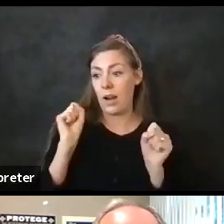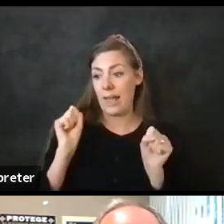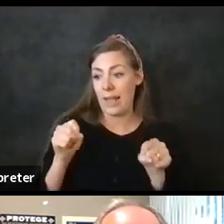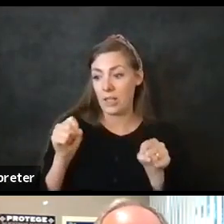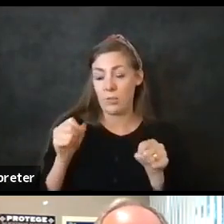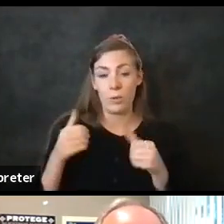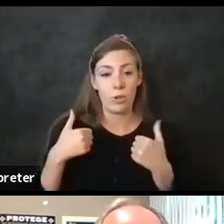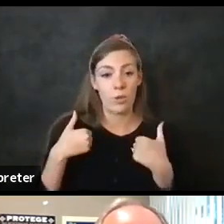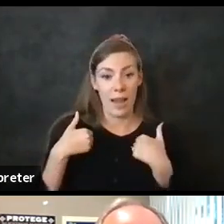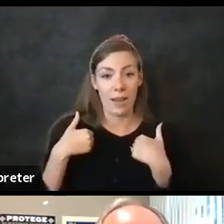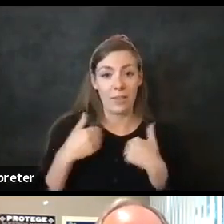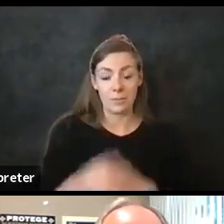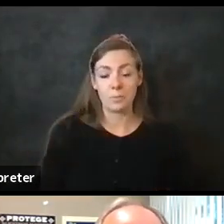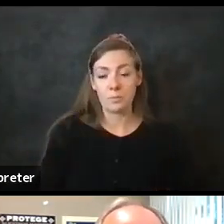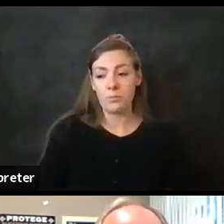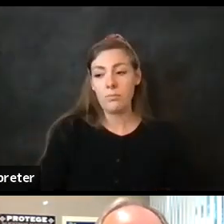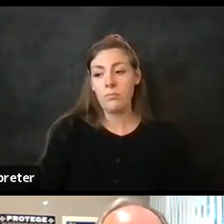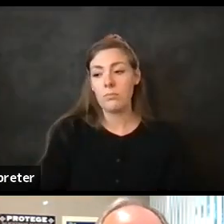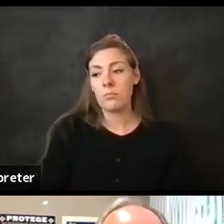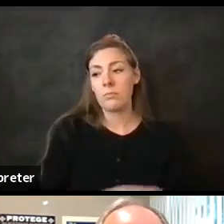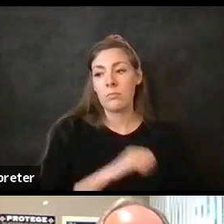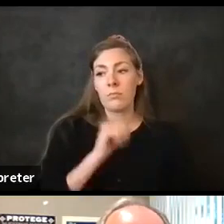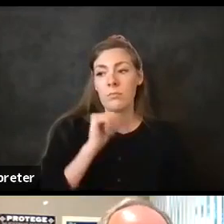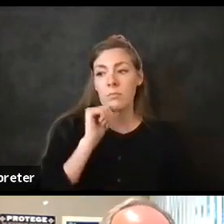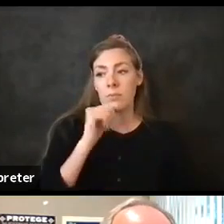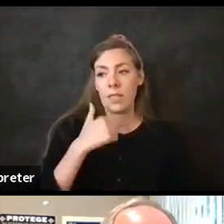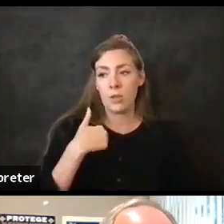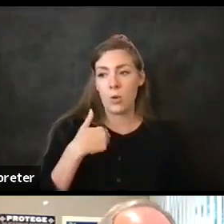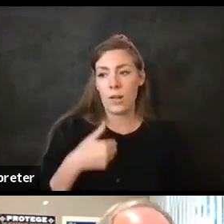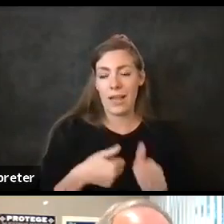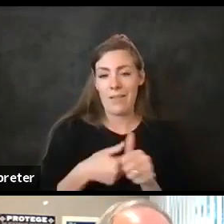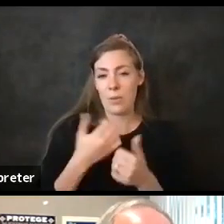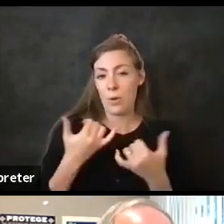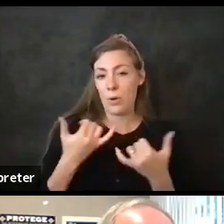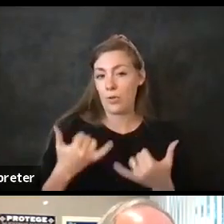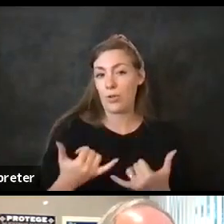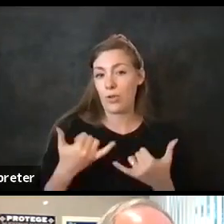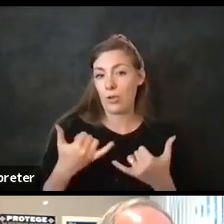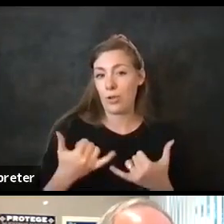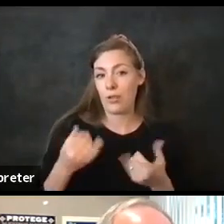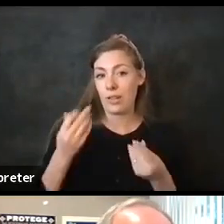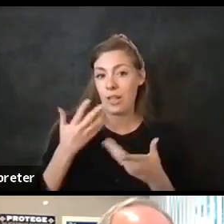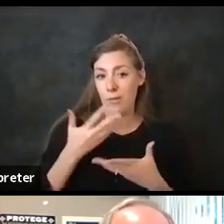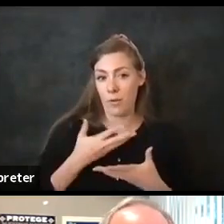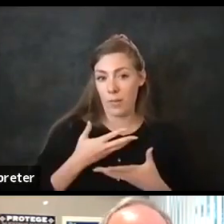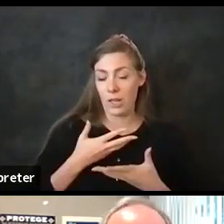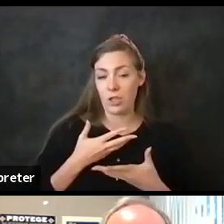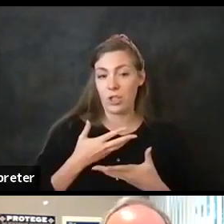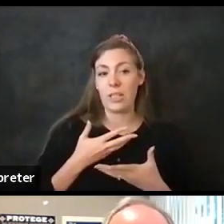received booster shots. I don't have the most current data in front of me, but as of